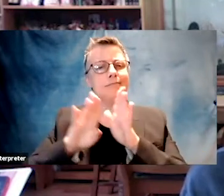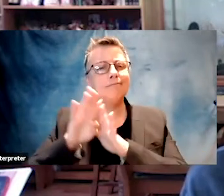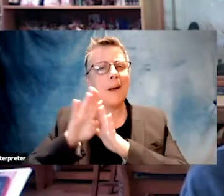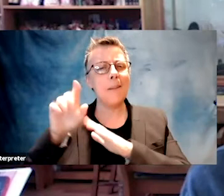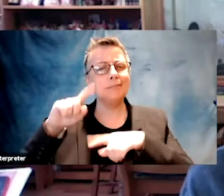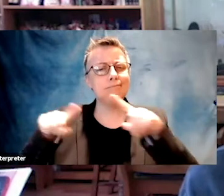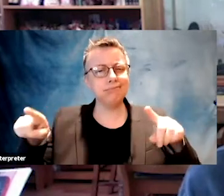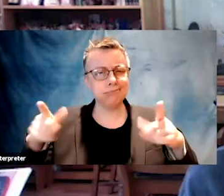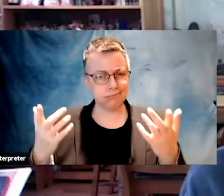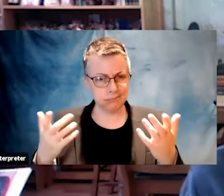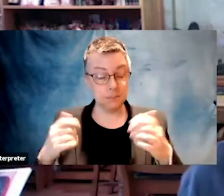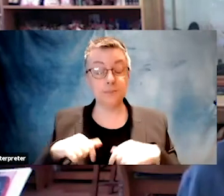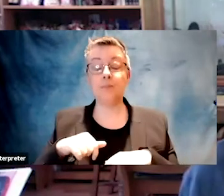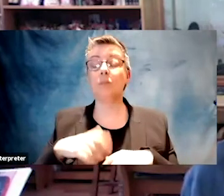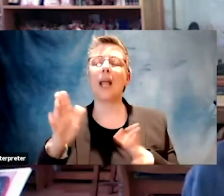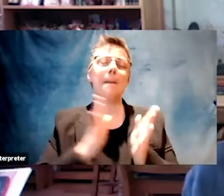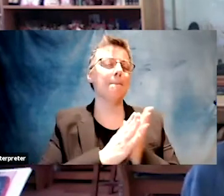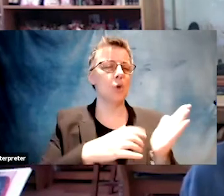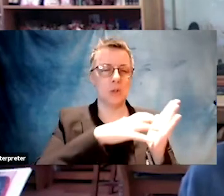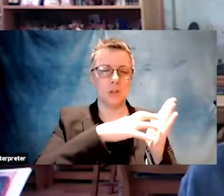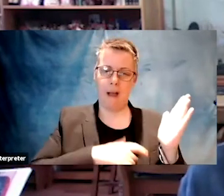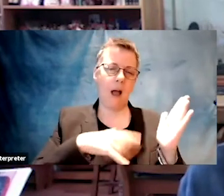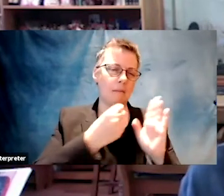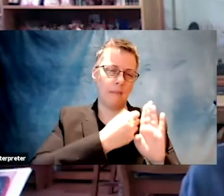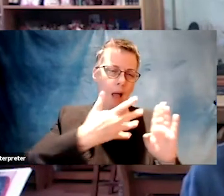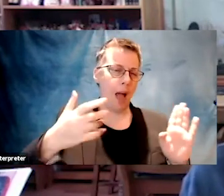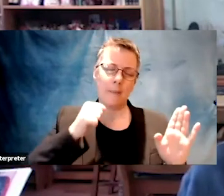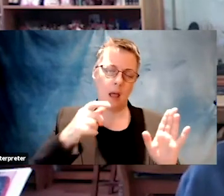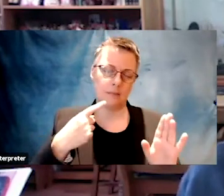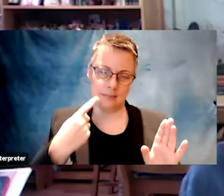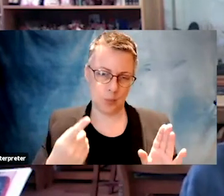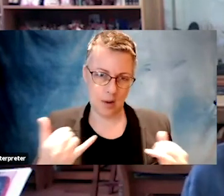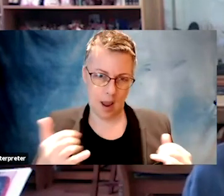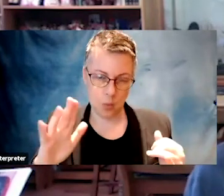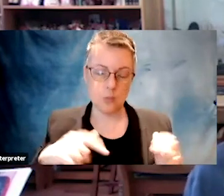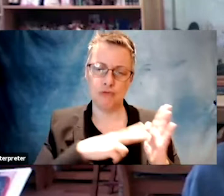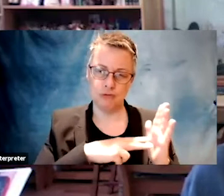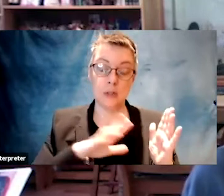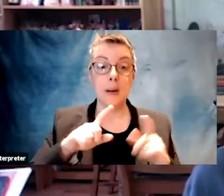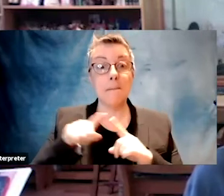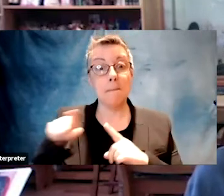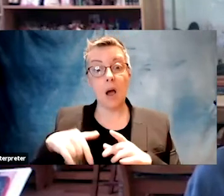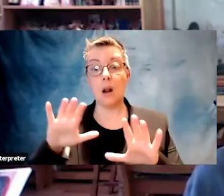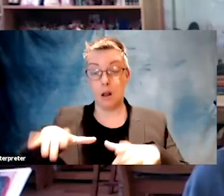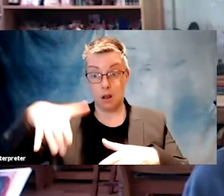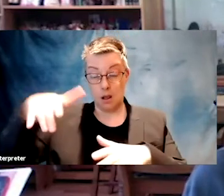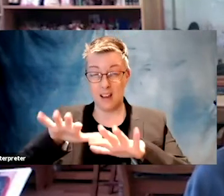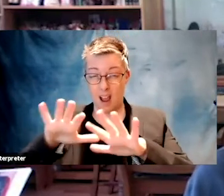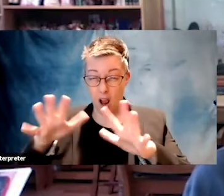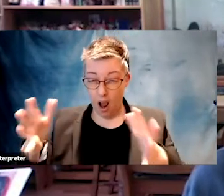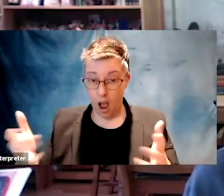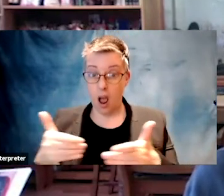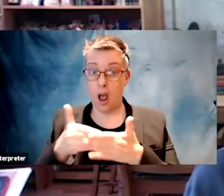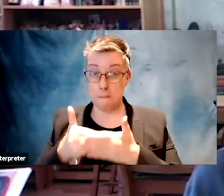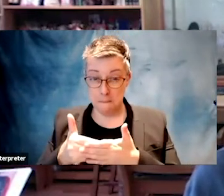And I write about it in the book. I don't want to go into that story here, but it led me through a lot of deep